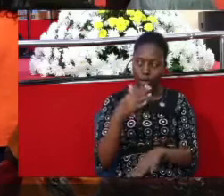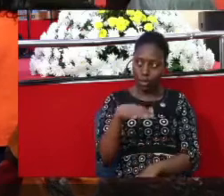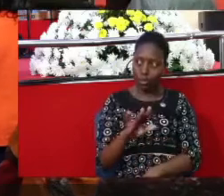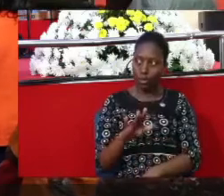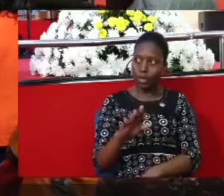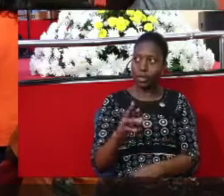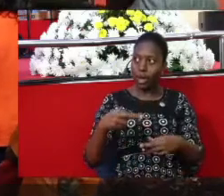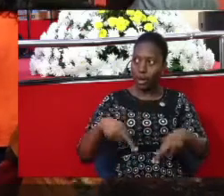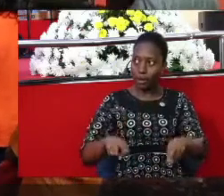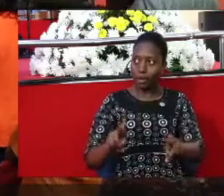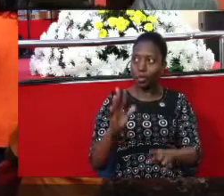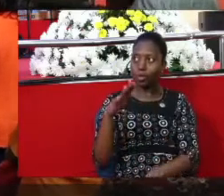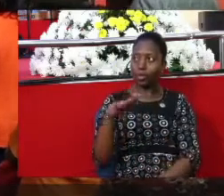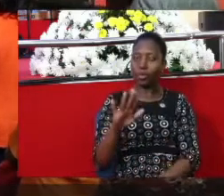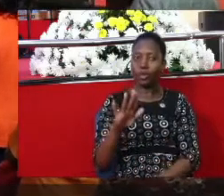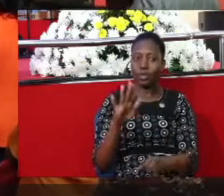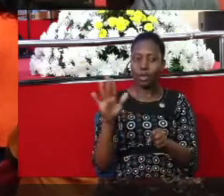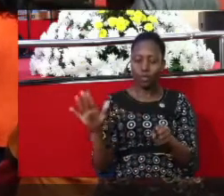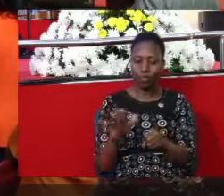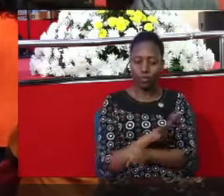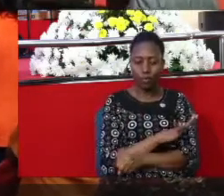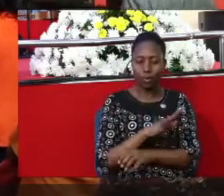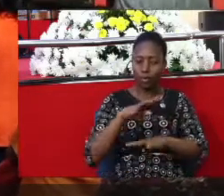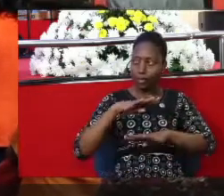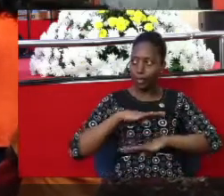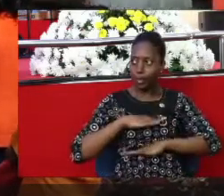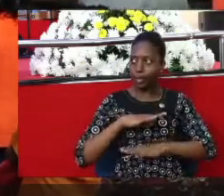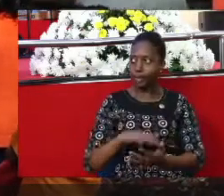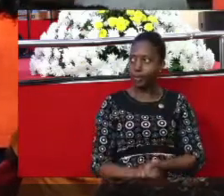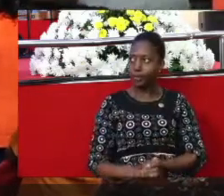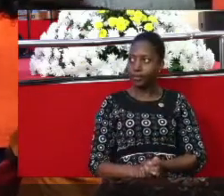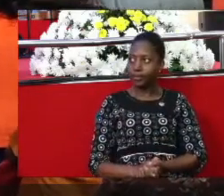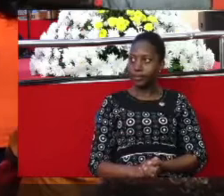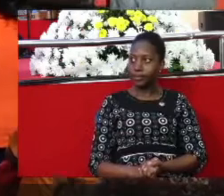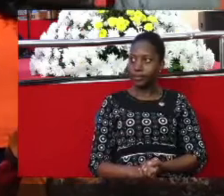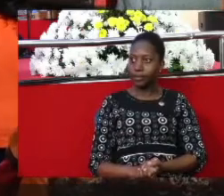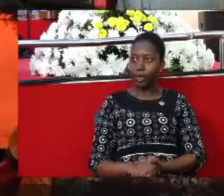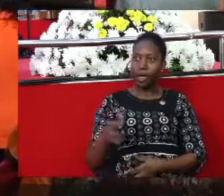with abundance. I want us to declare together. God will crown my year